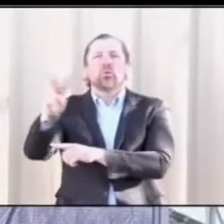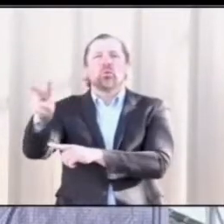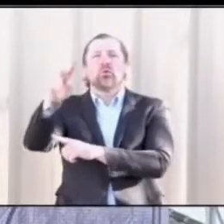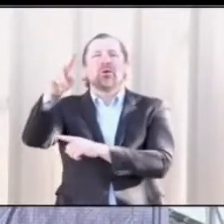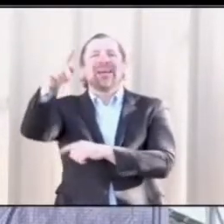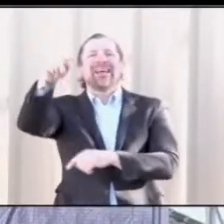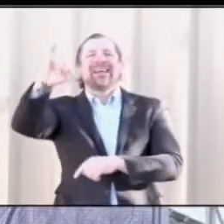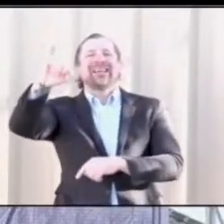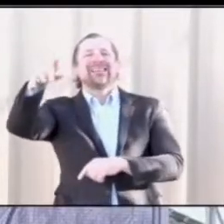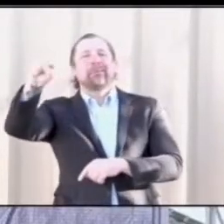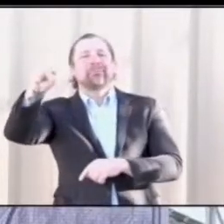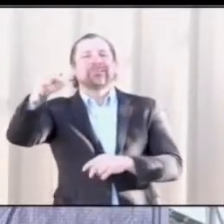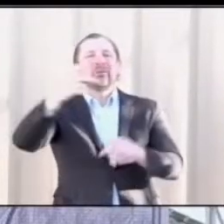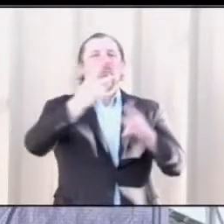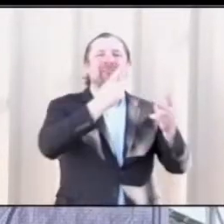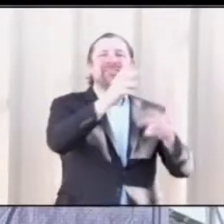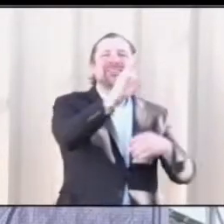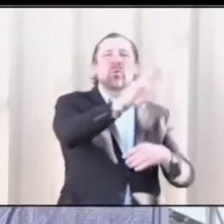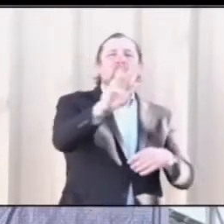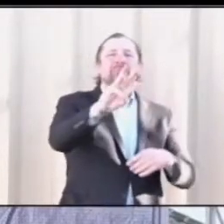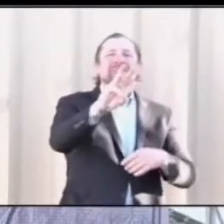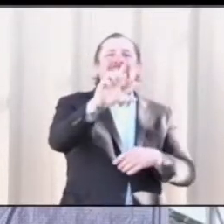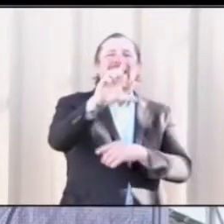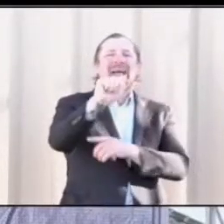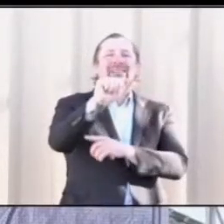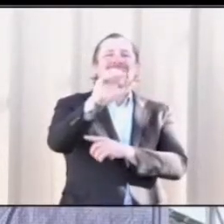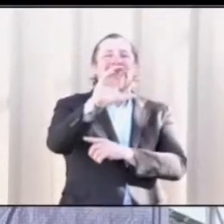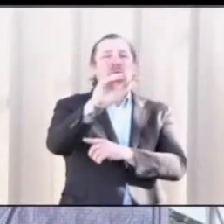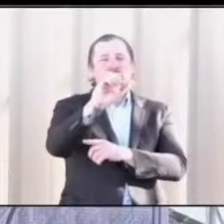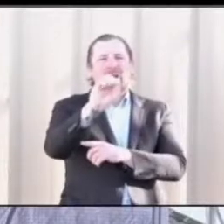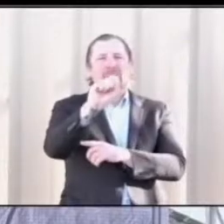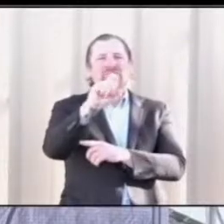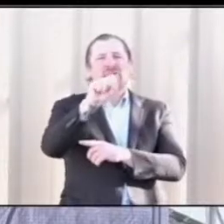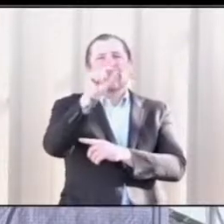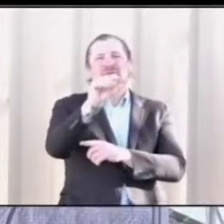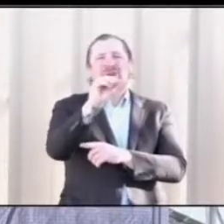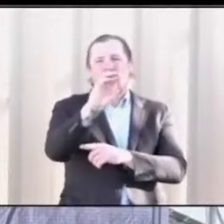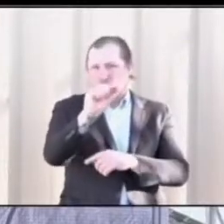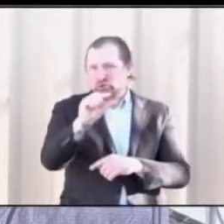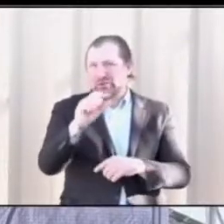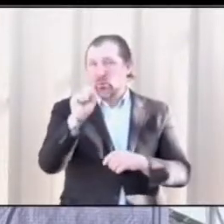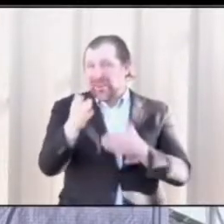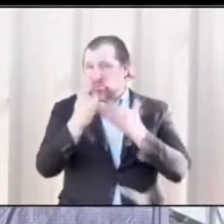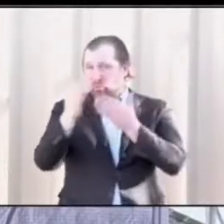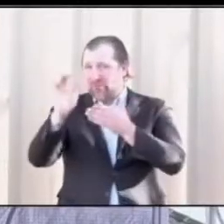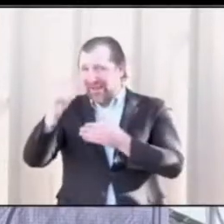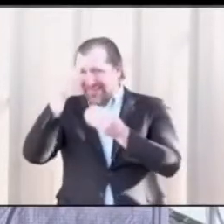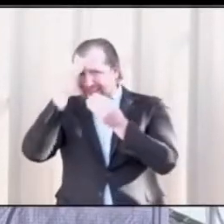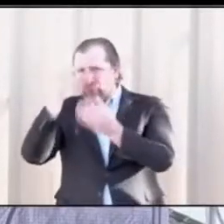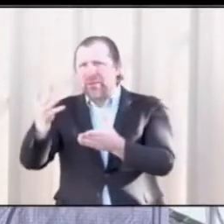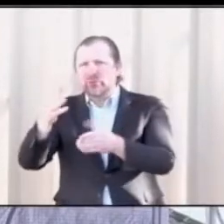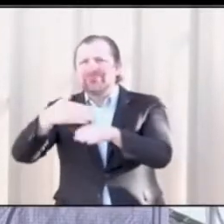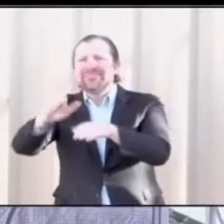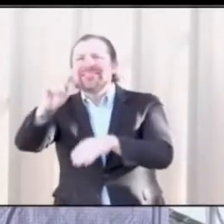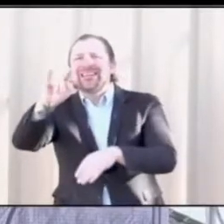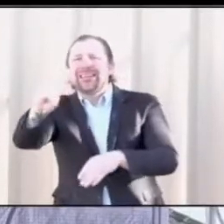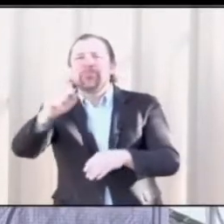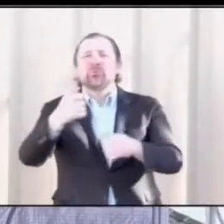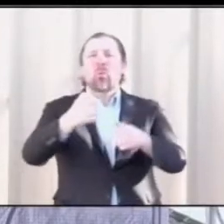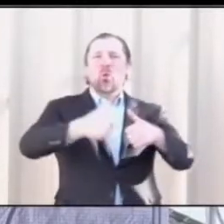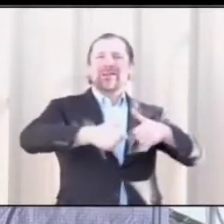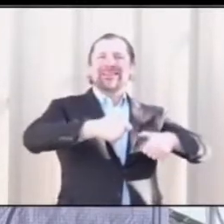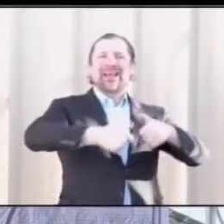1-800-222-TIPS or by visiting lacrimestoppers.org. You can also provide information regarding the Palisades Fire by submitting tips by texting